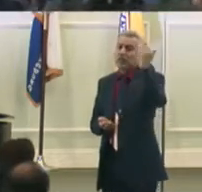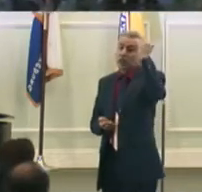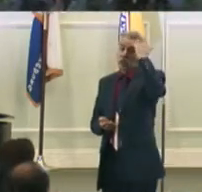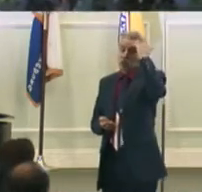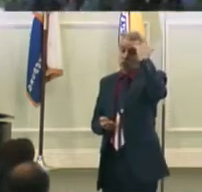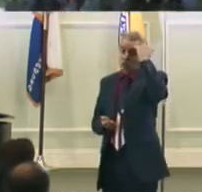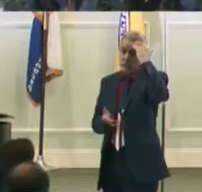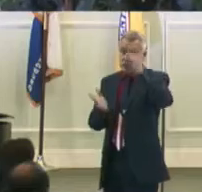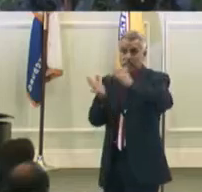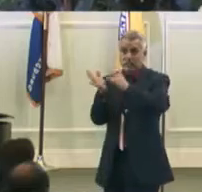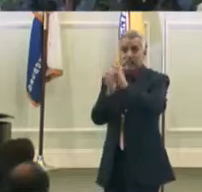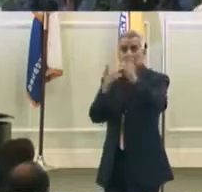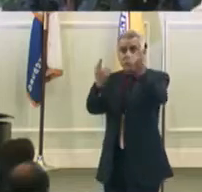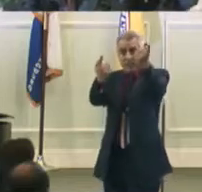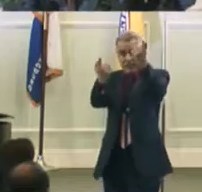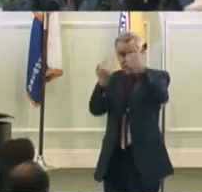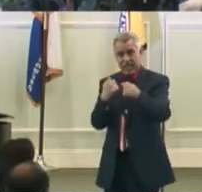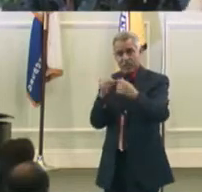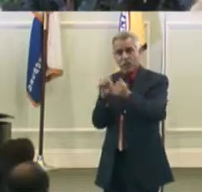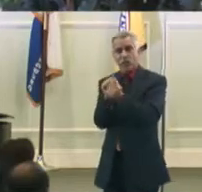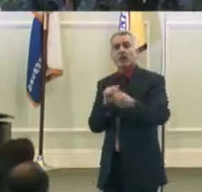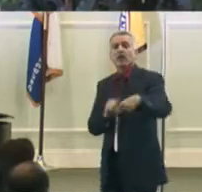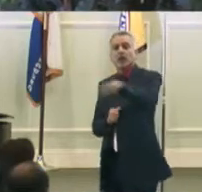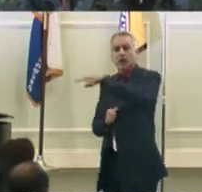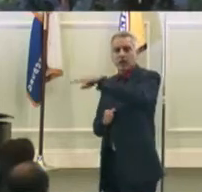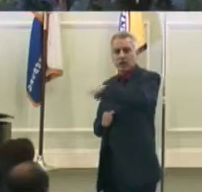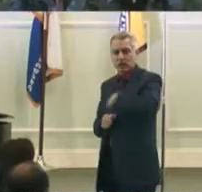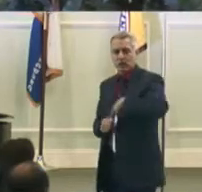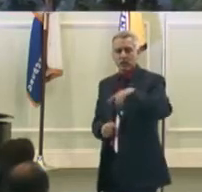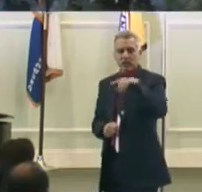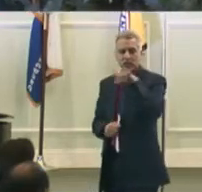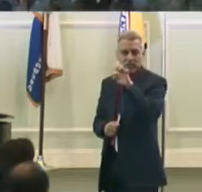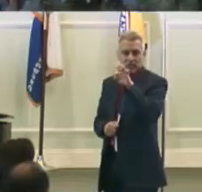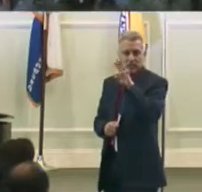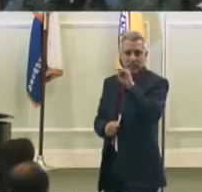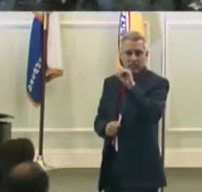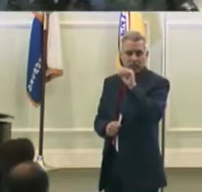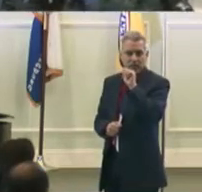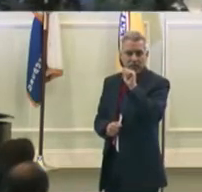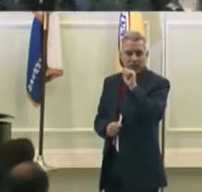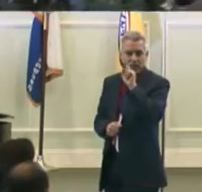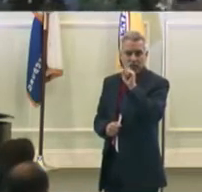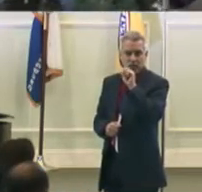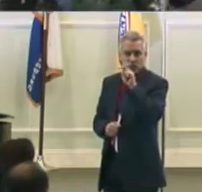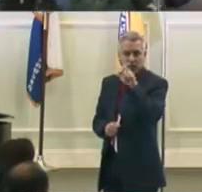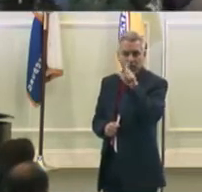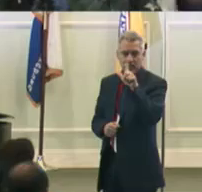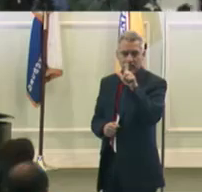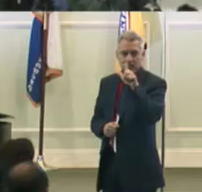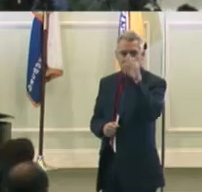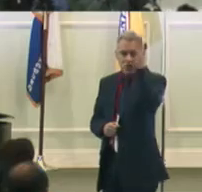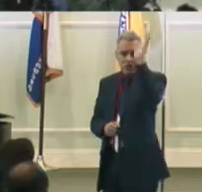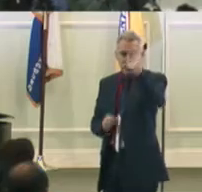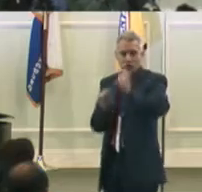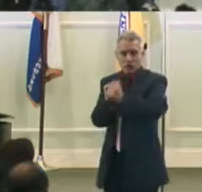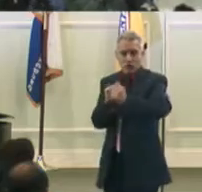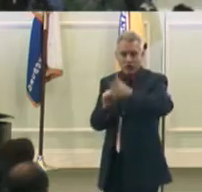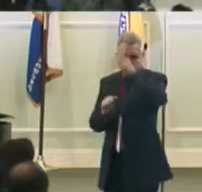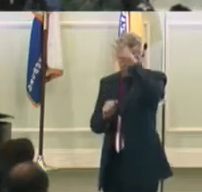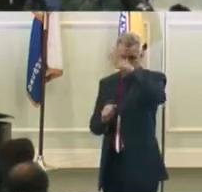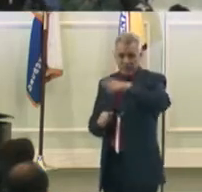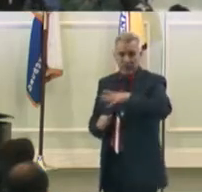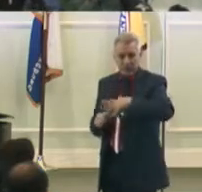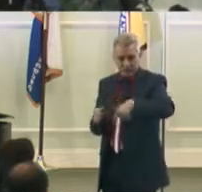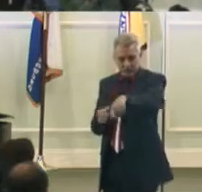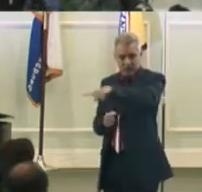with us. Emmanuel. They shall call him Emmanuel. God will be with you. He tabernacles with us. He's living.